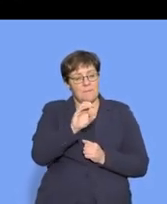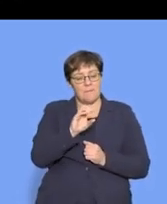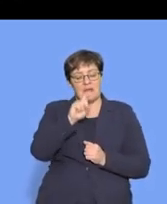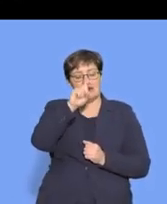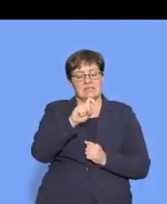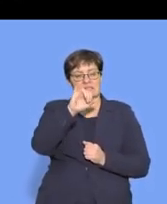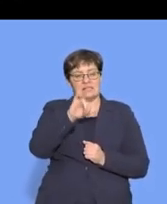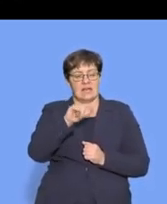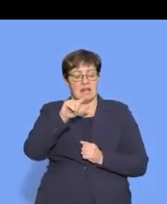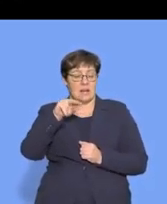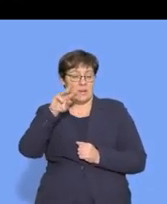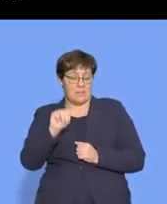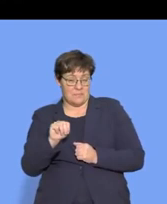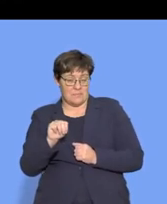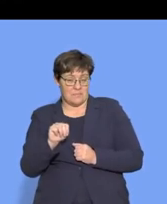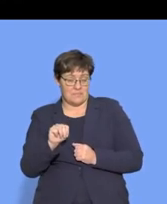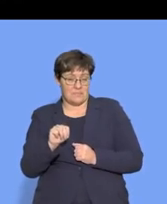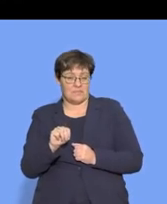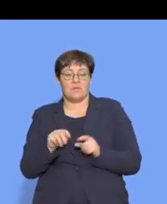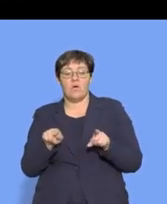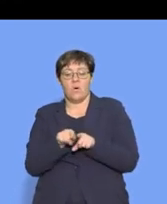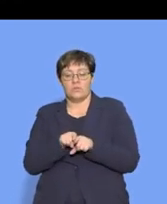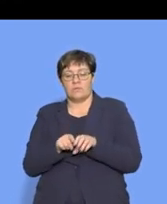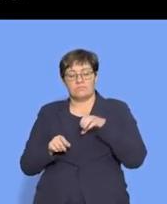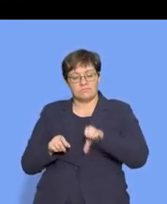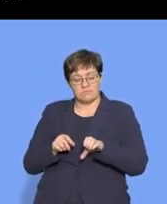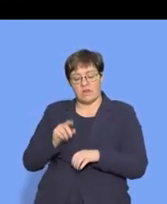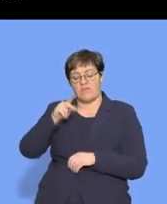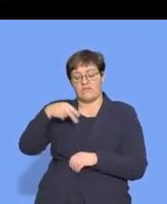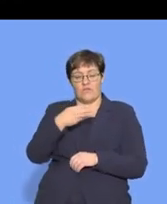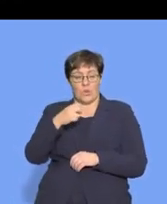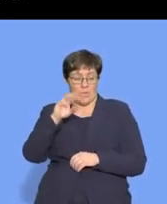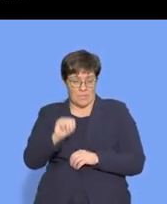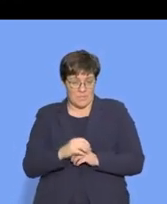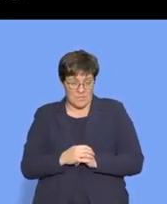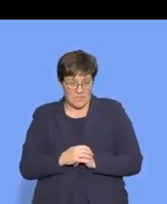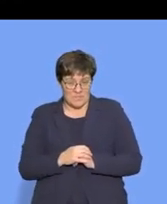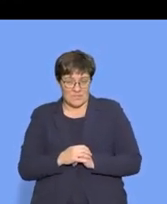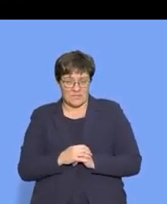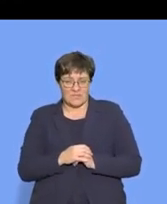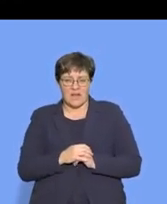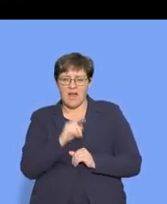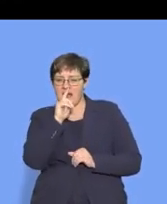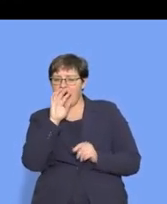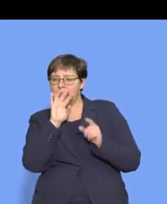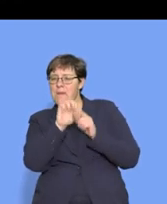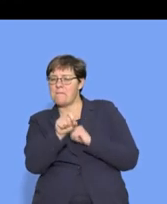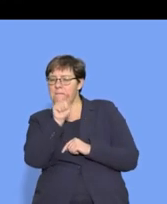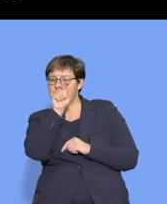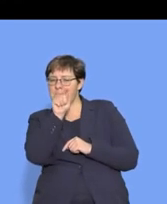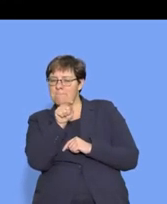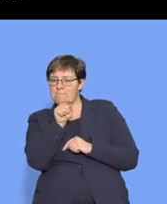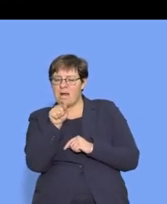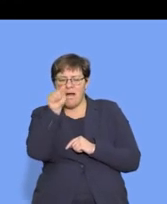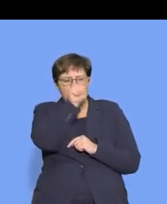xylem and a patch of phloem. Then, have a look. Look at these cells